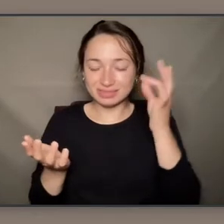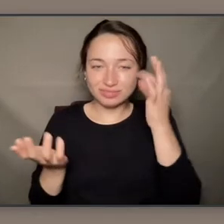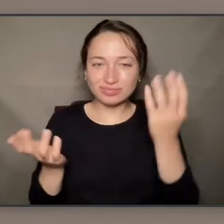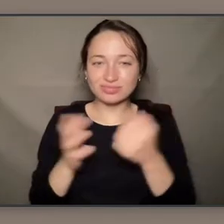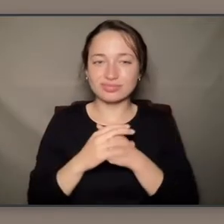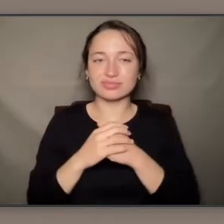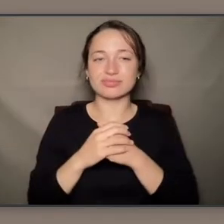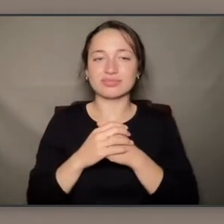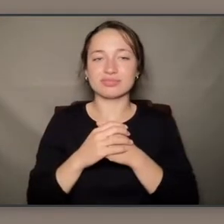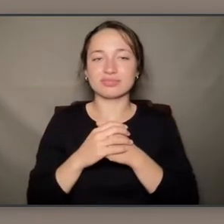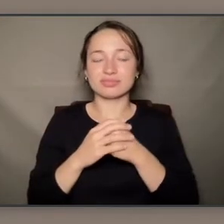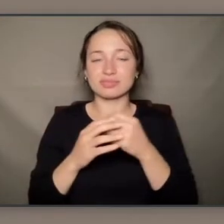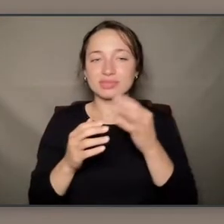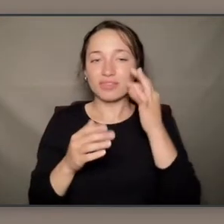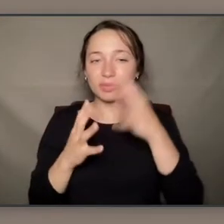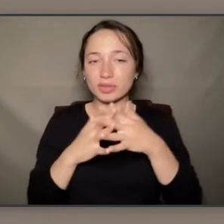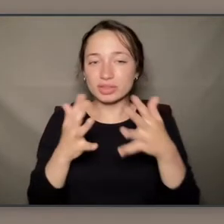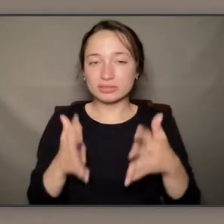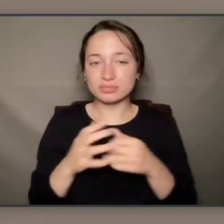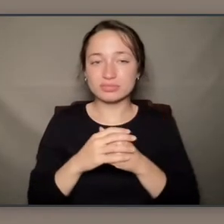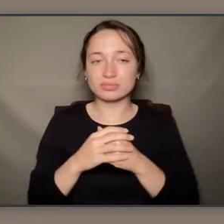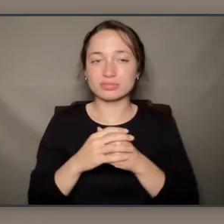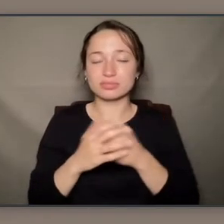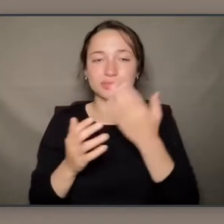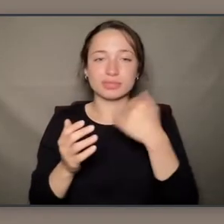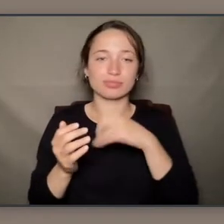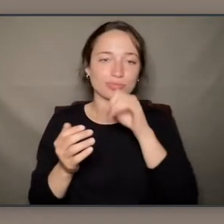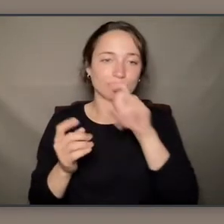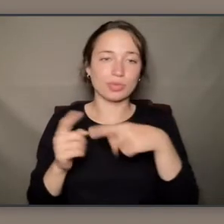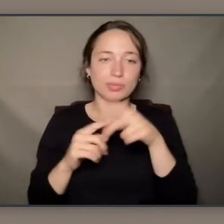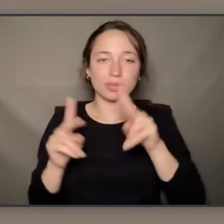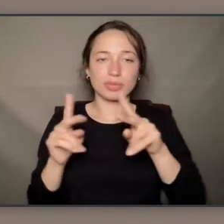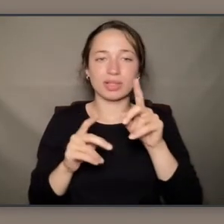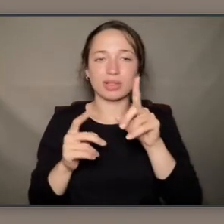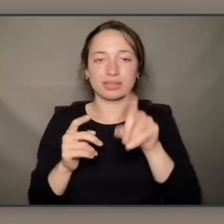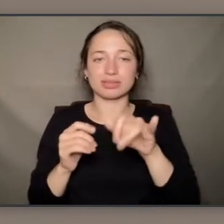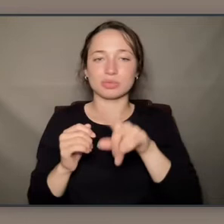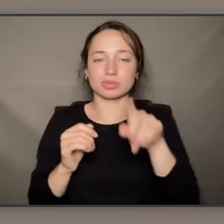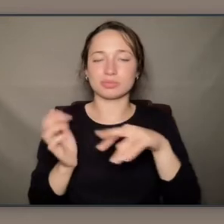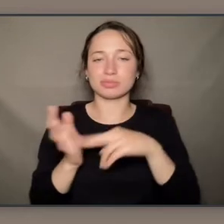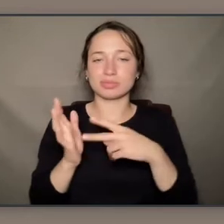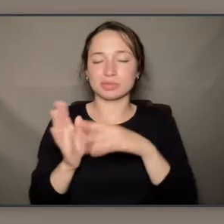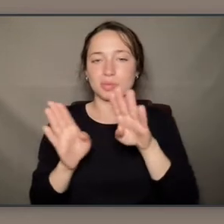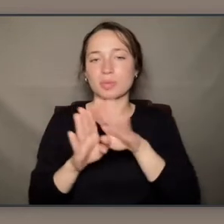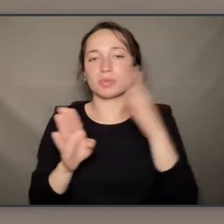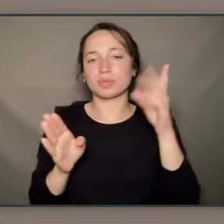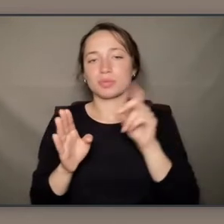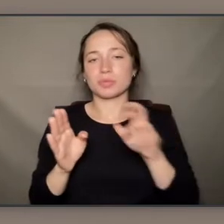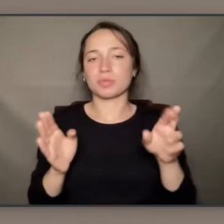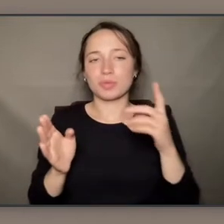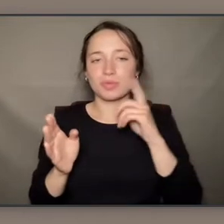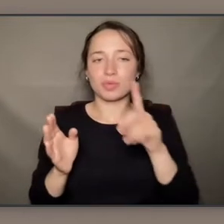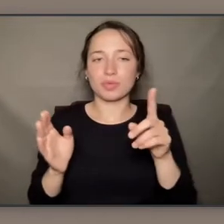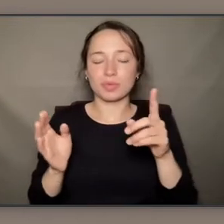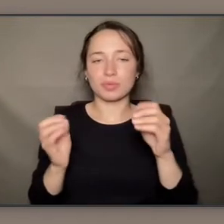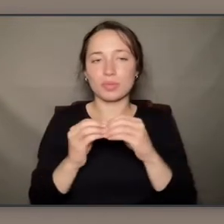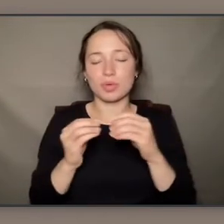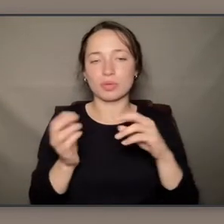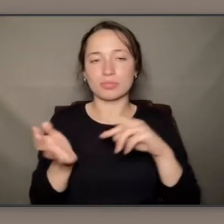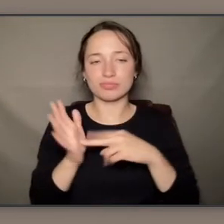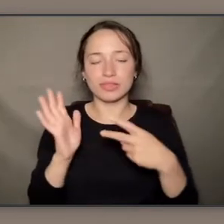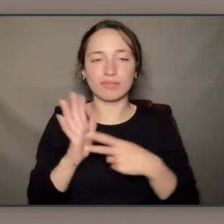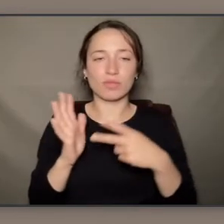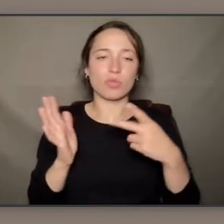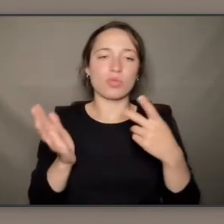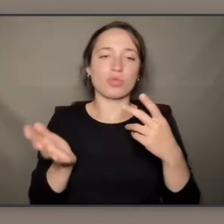or Native Americans? And so that I love when people ask the question, because it opens the door, I think, for